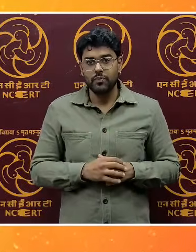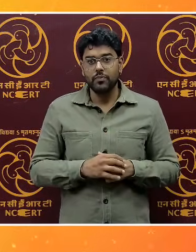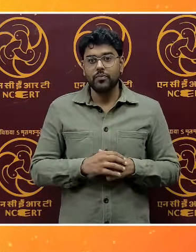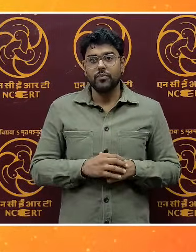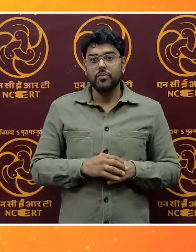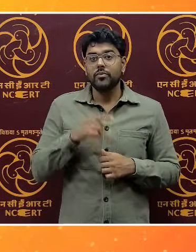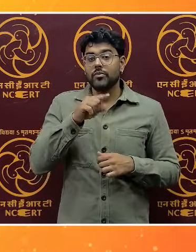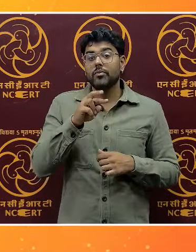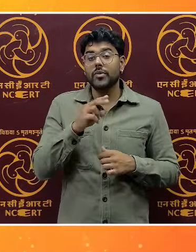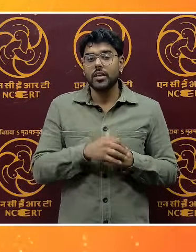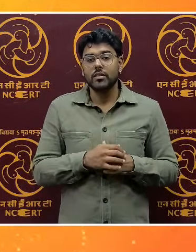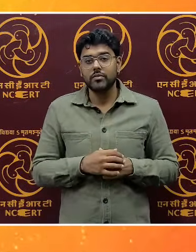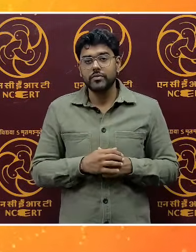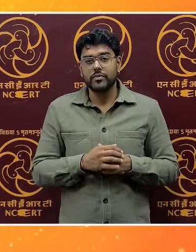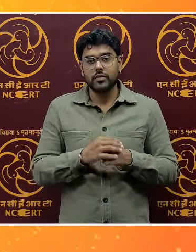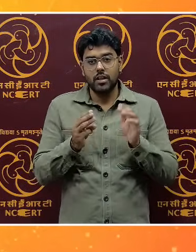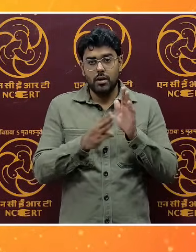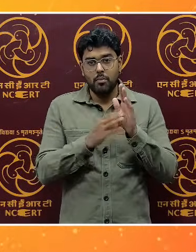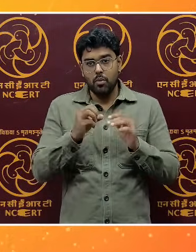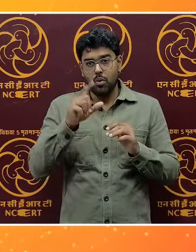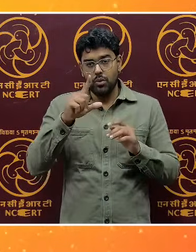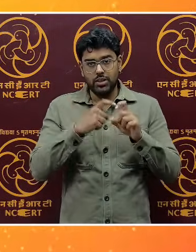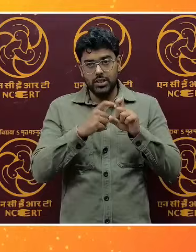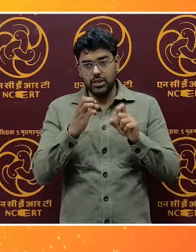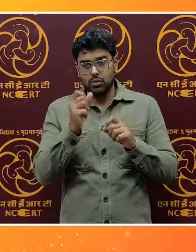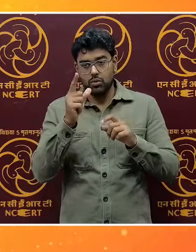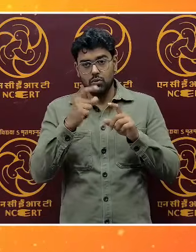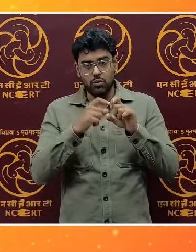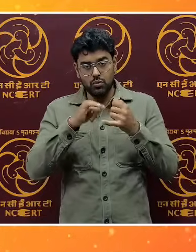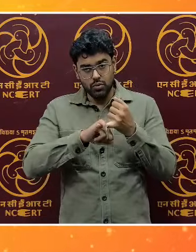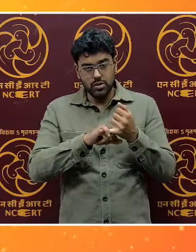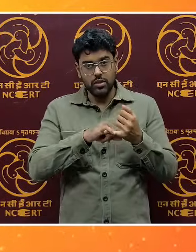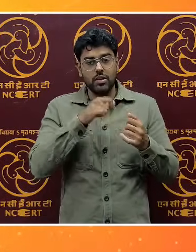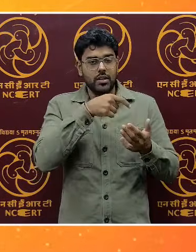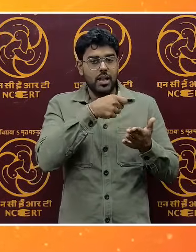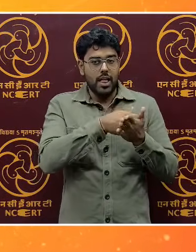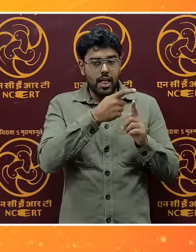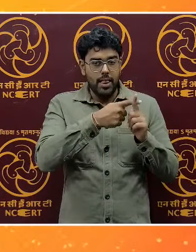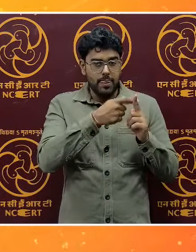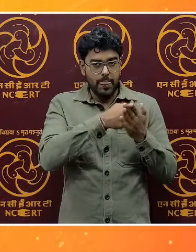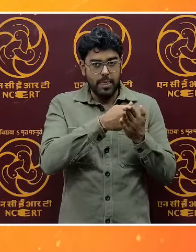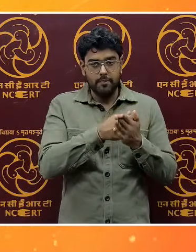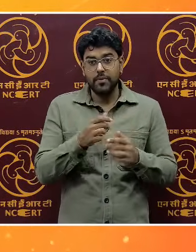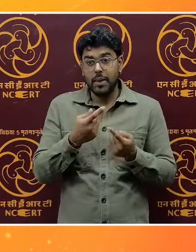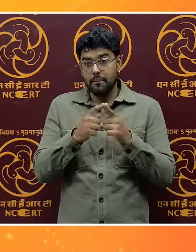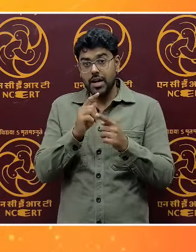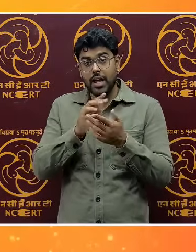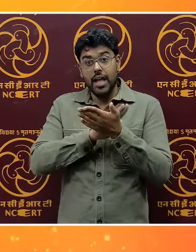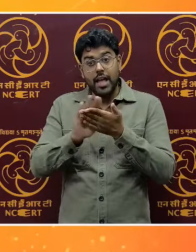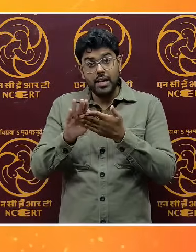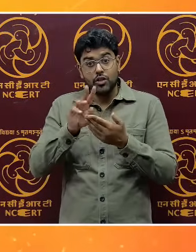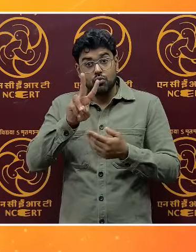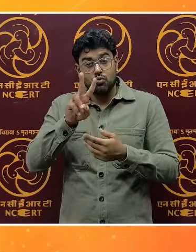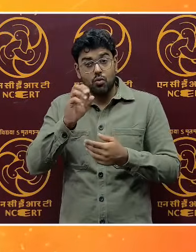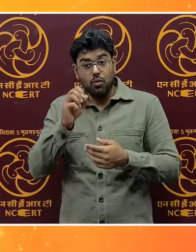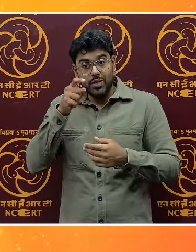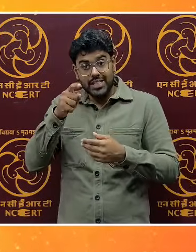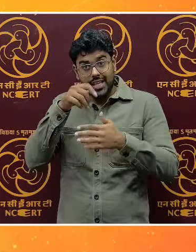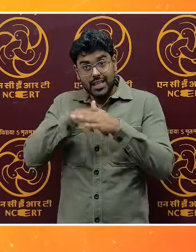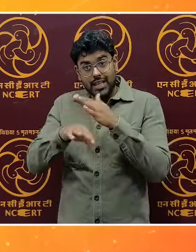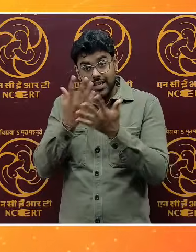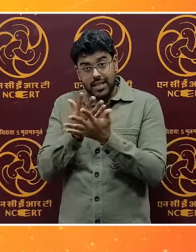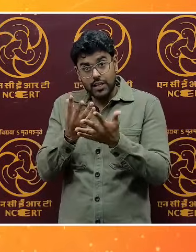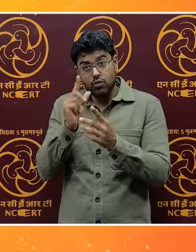as what? Molecule of element. Okay. Now if we talk of H2O, now it has two elements present in